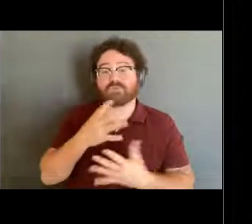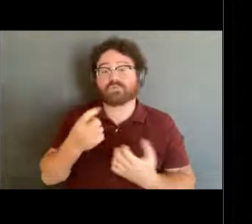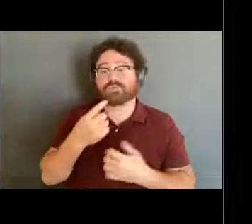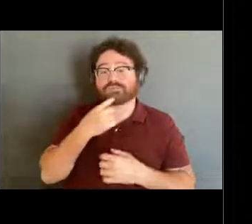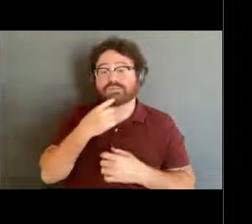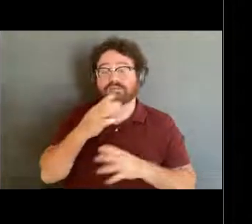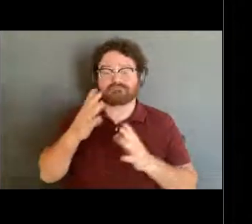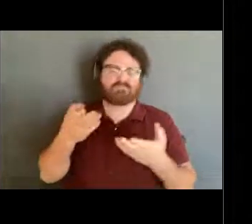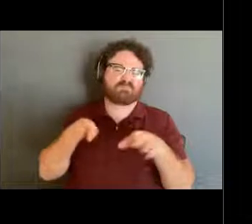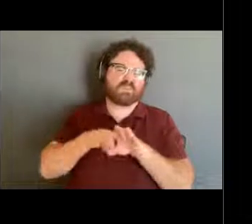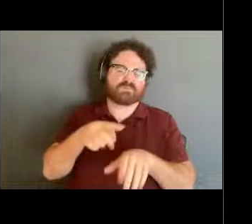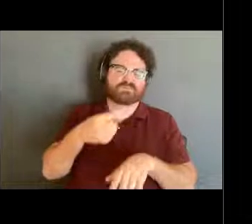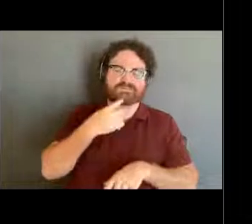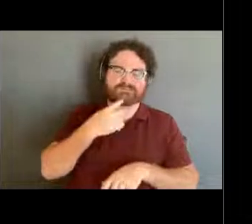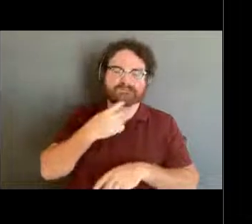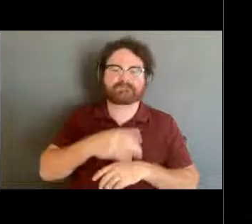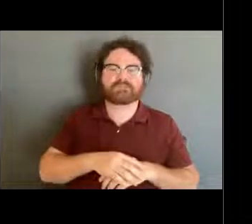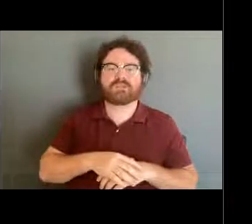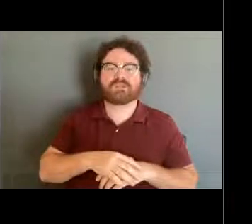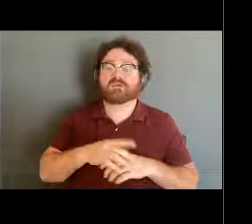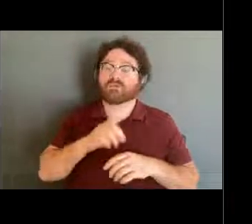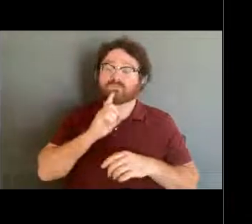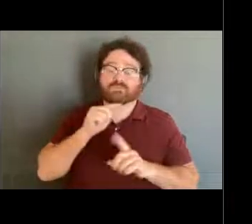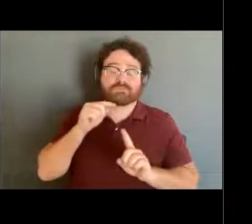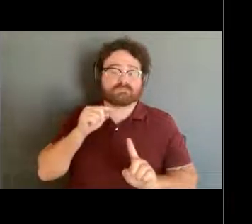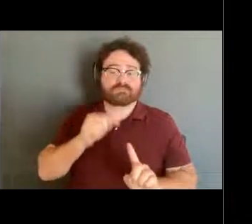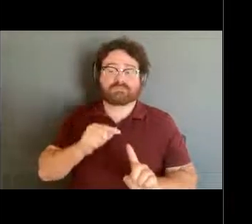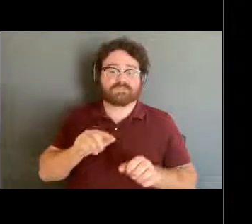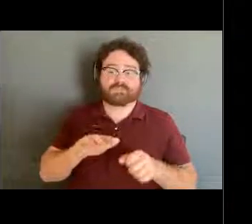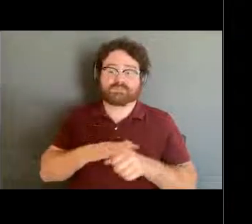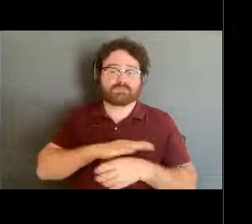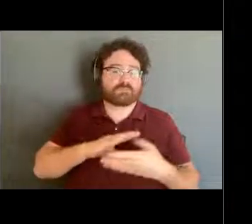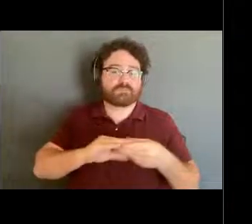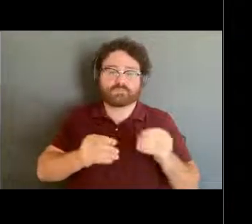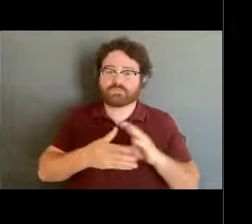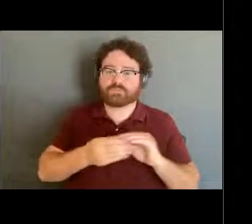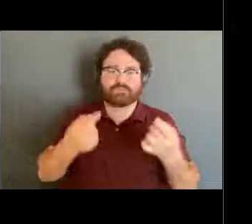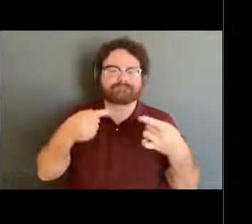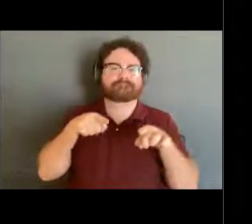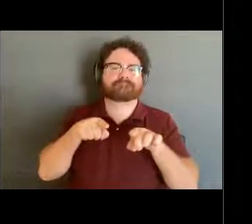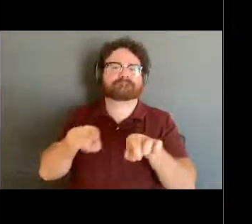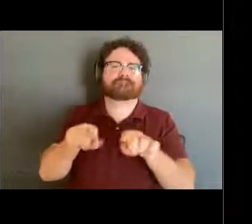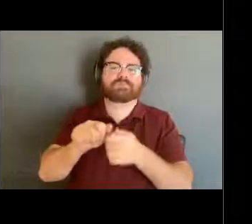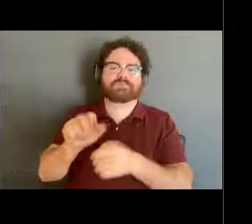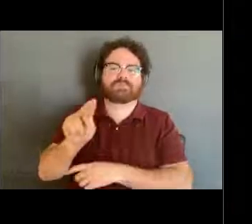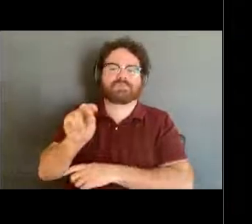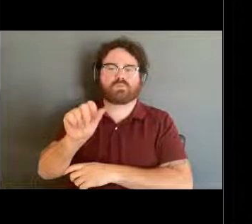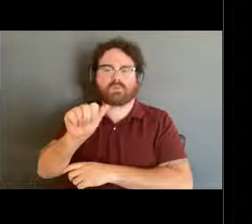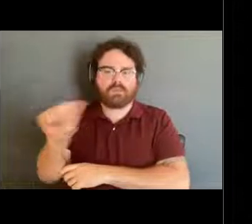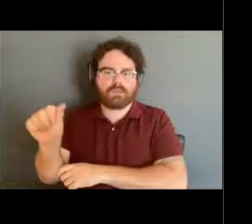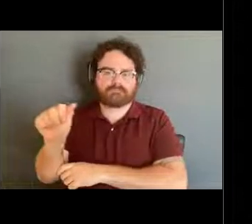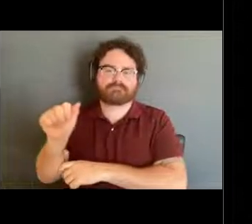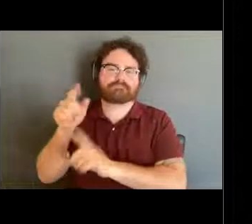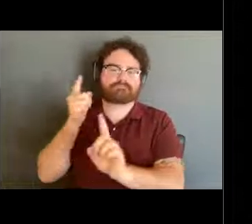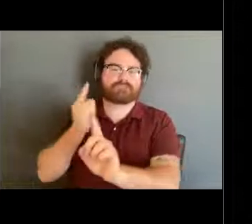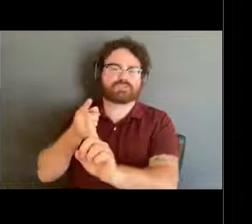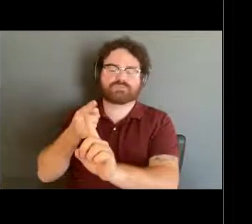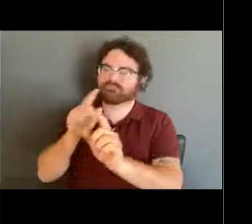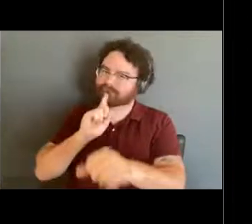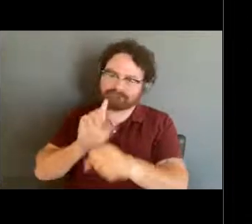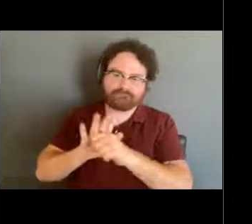by saying that how much this whole story aligns with NOAA's mission that's dedicated to developing and